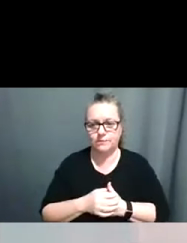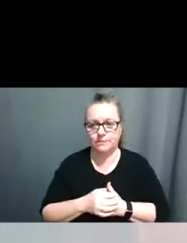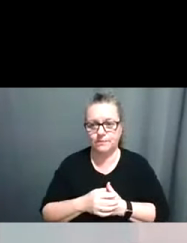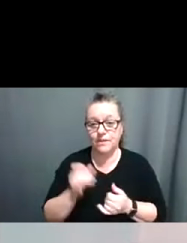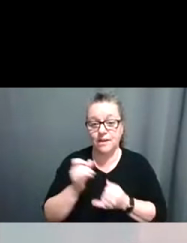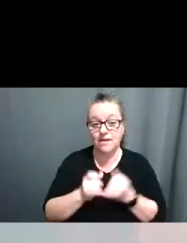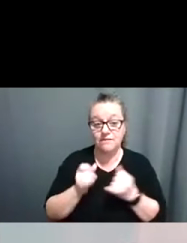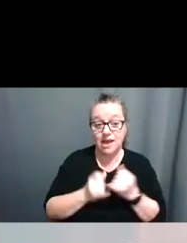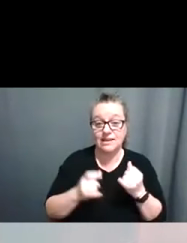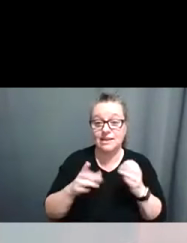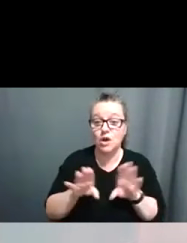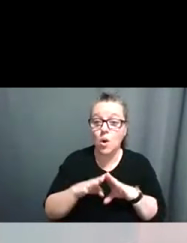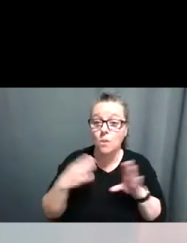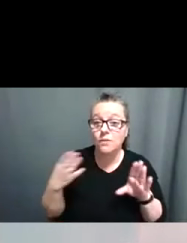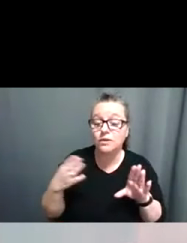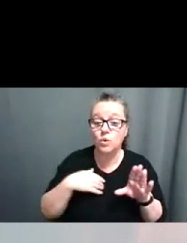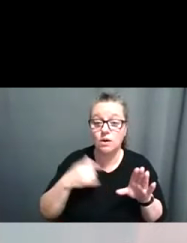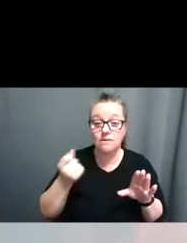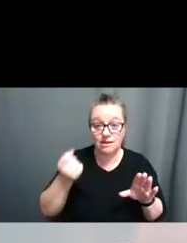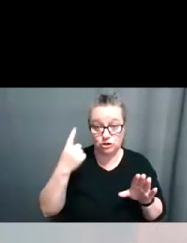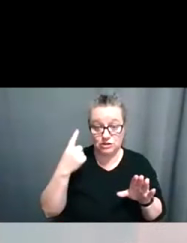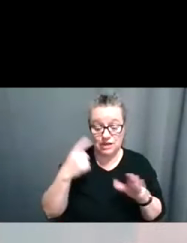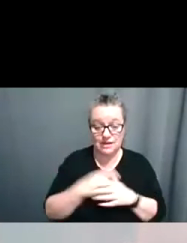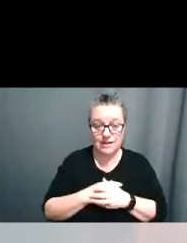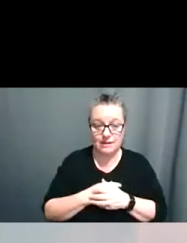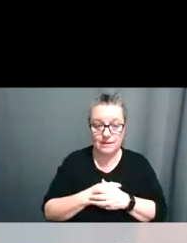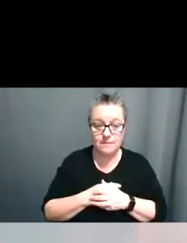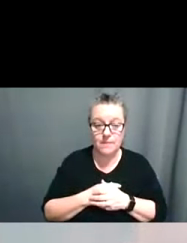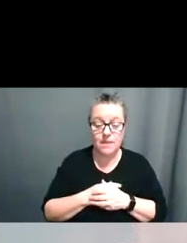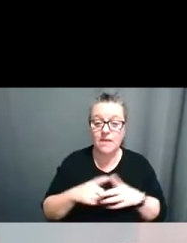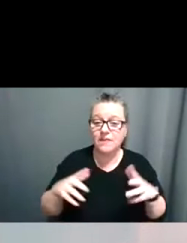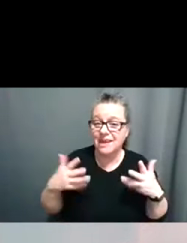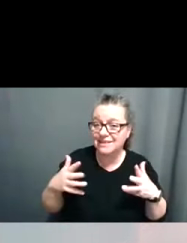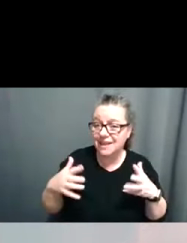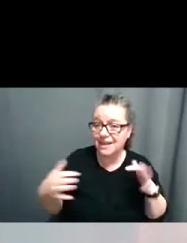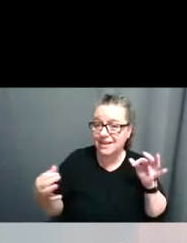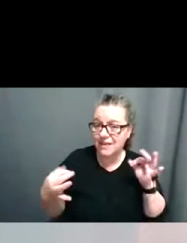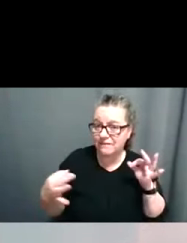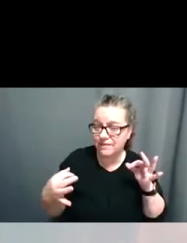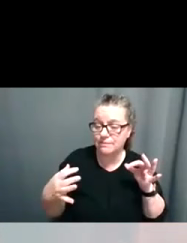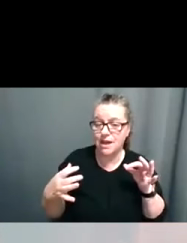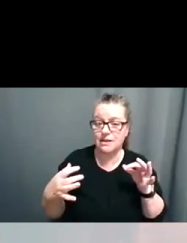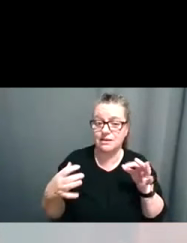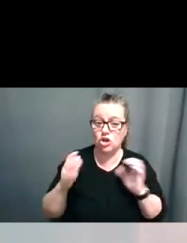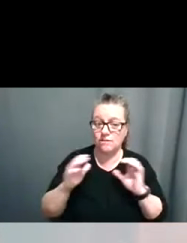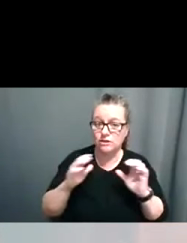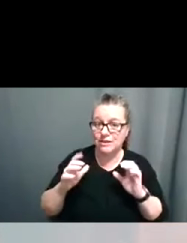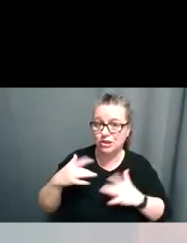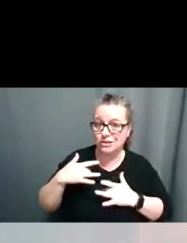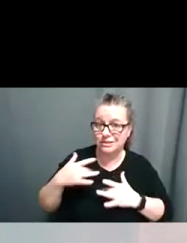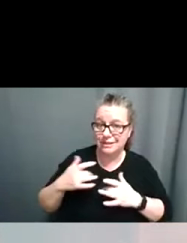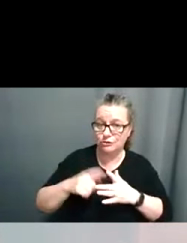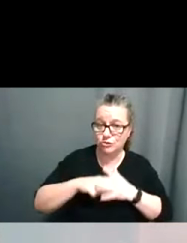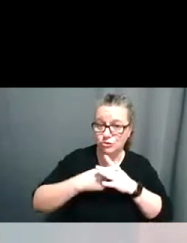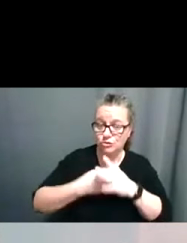Finally, let's open the door of understanding. The great anxiety that feedback conversations tend to generate in both givers and receivers